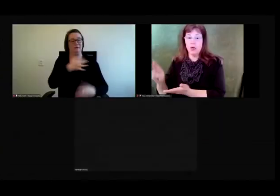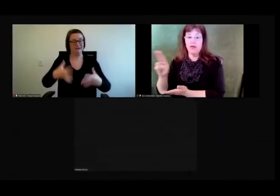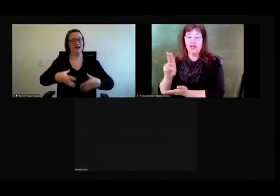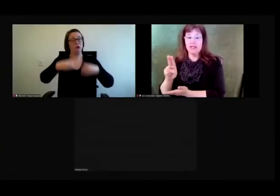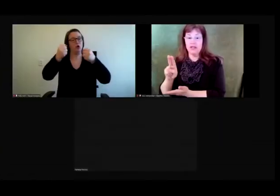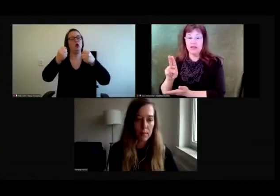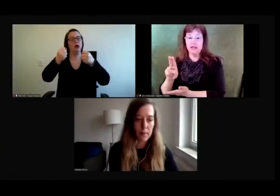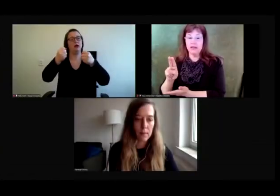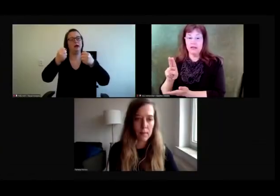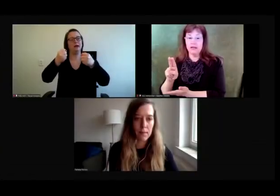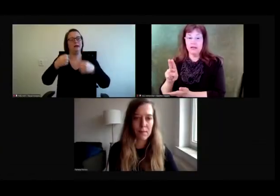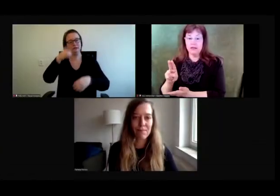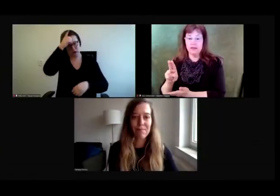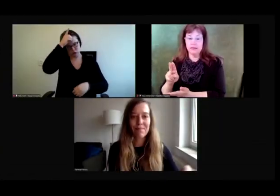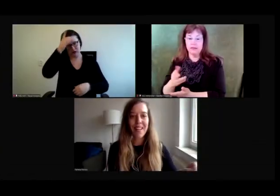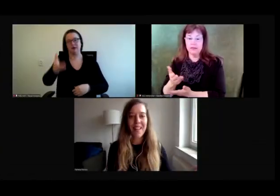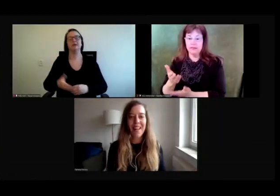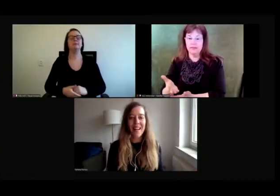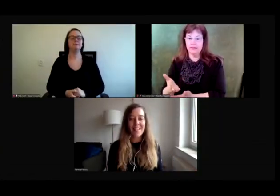Köln, Germany.